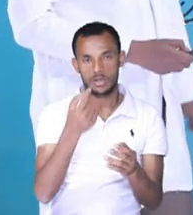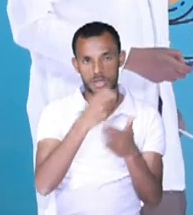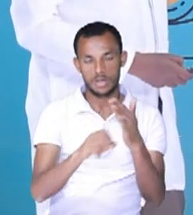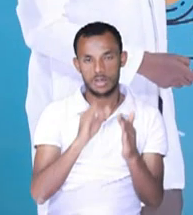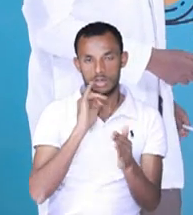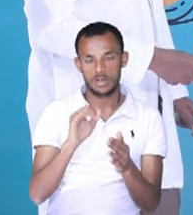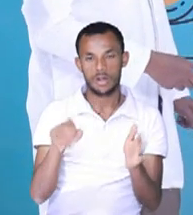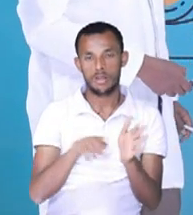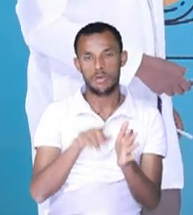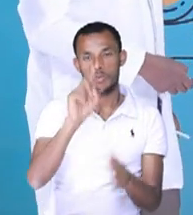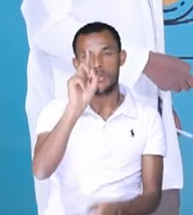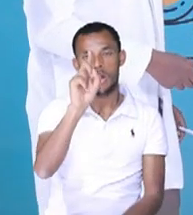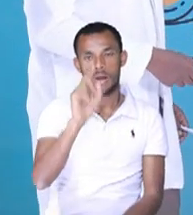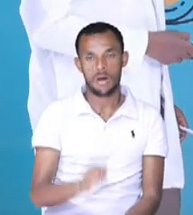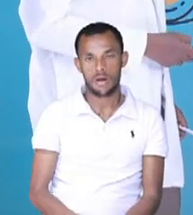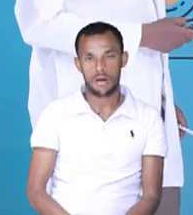to -1 it will be.